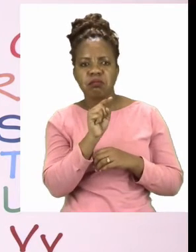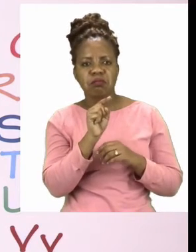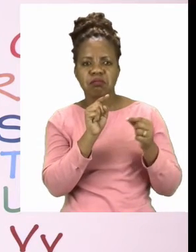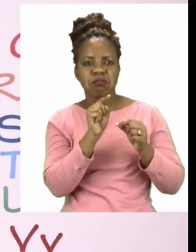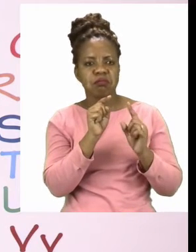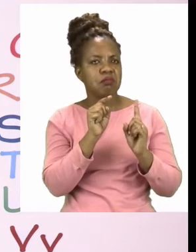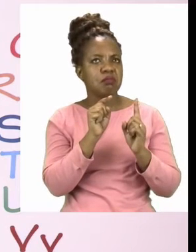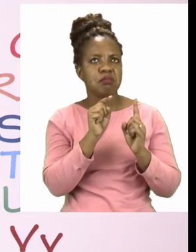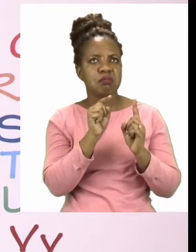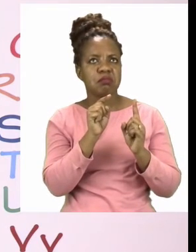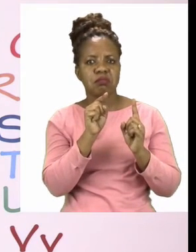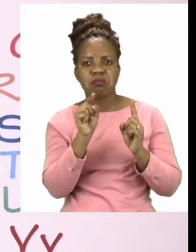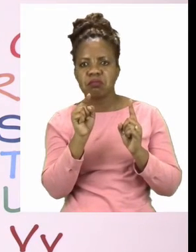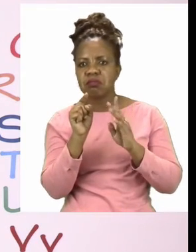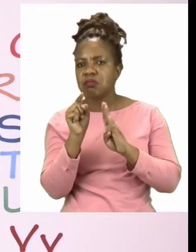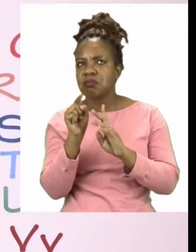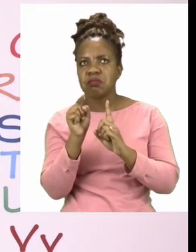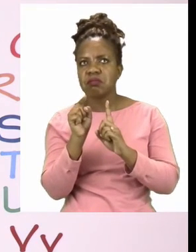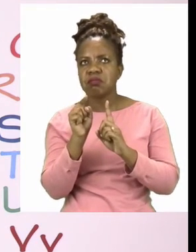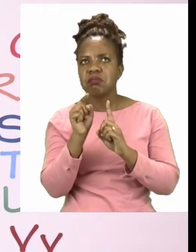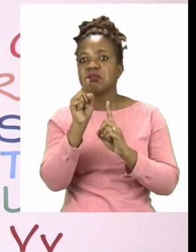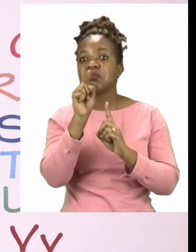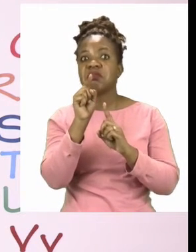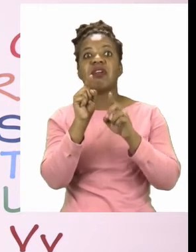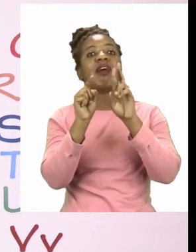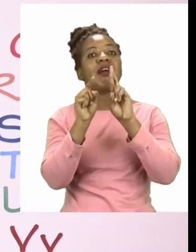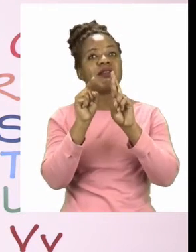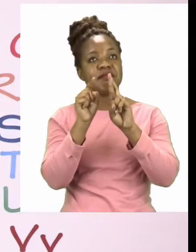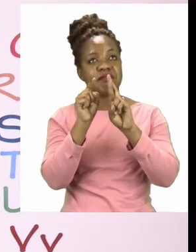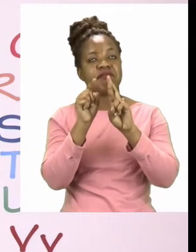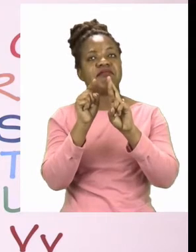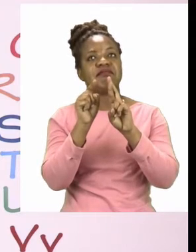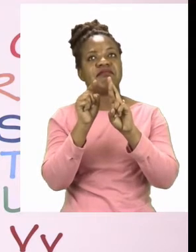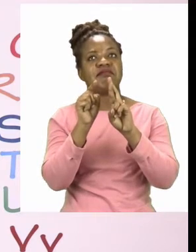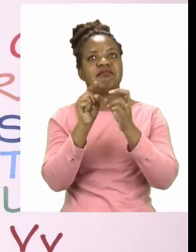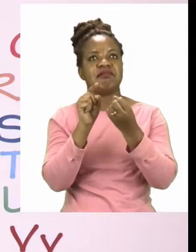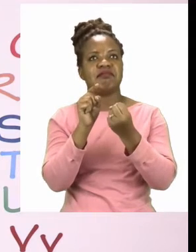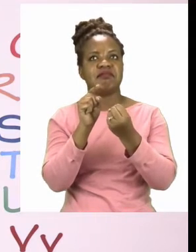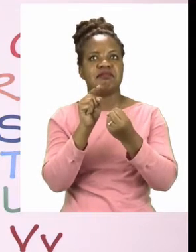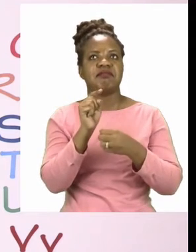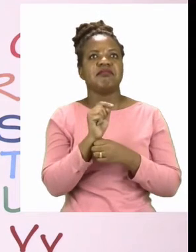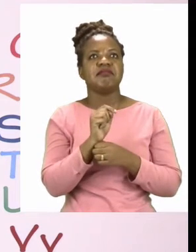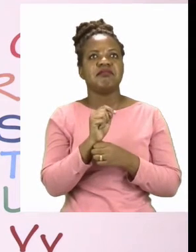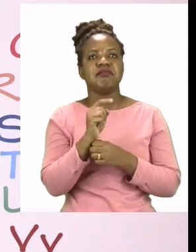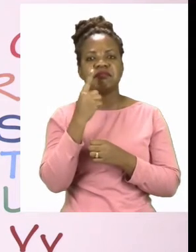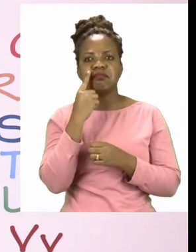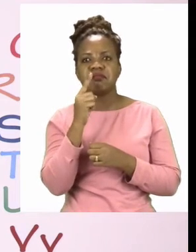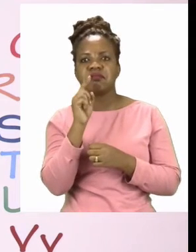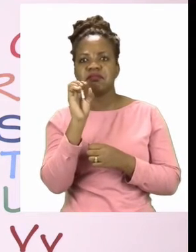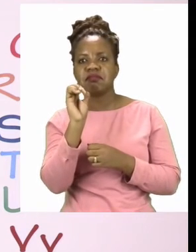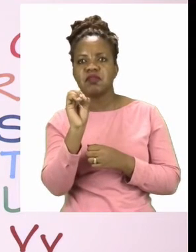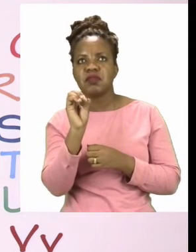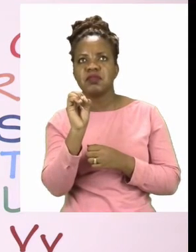There's no R here, there's no R here, but there's an R here. And I can see that there's an O